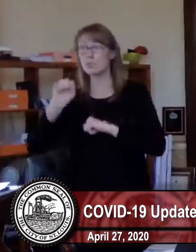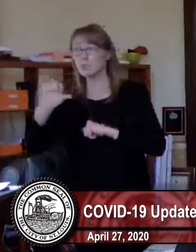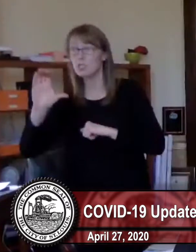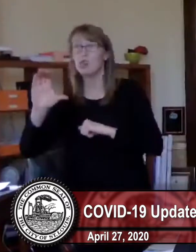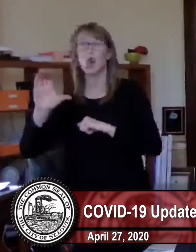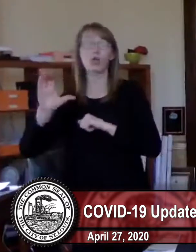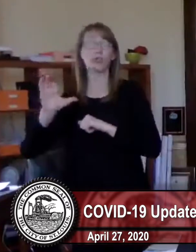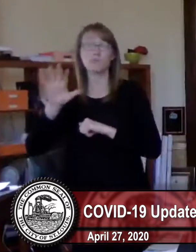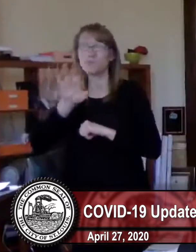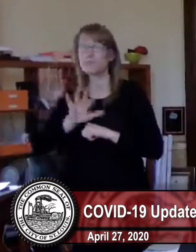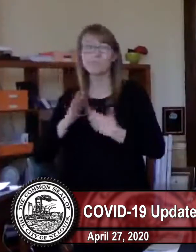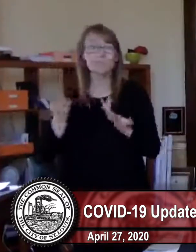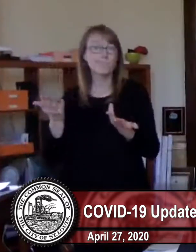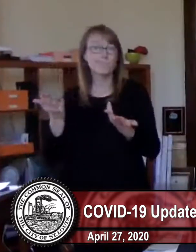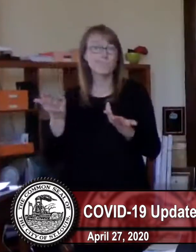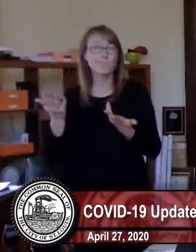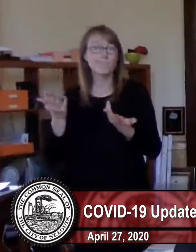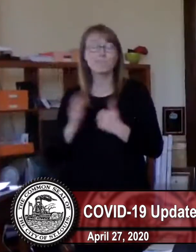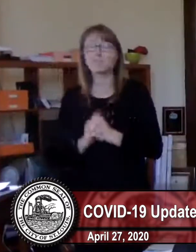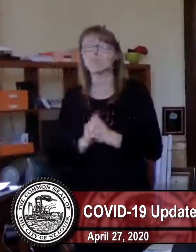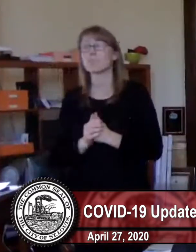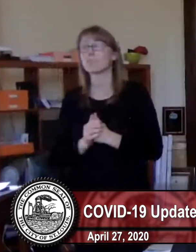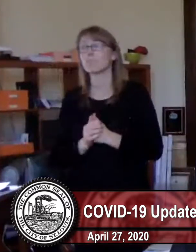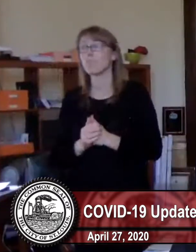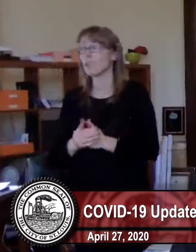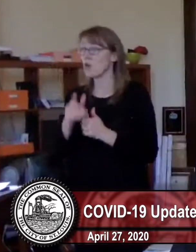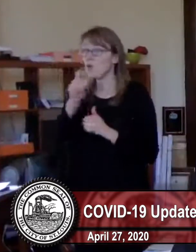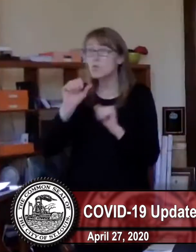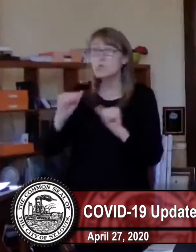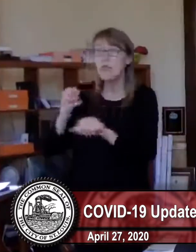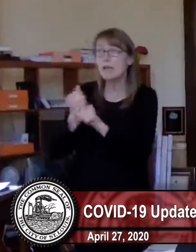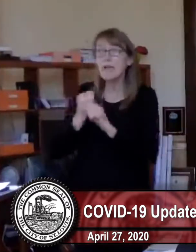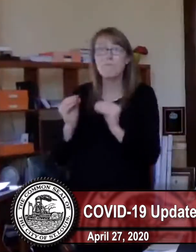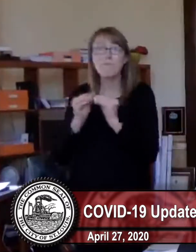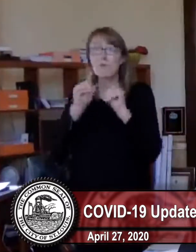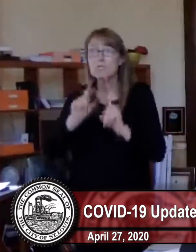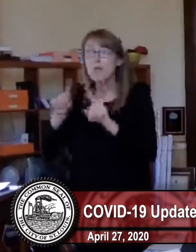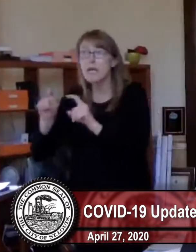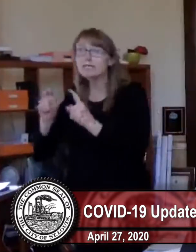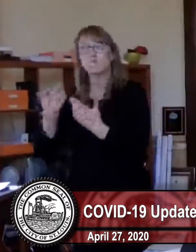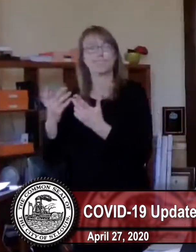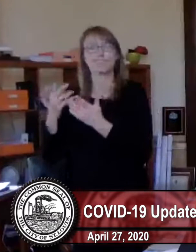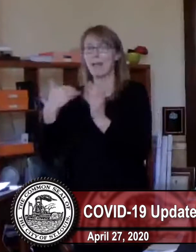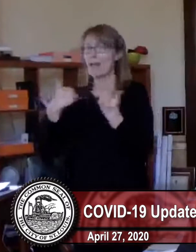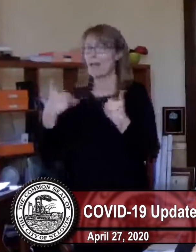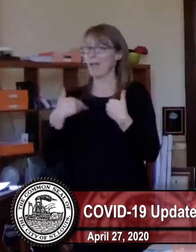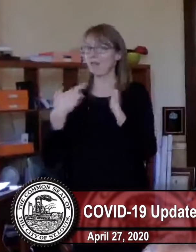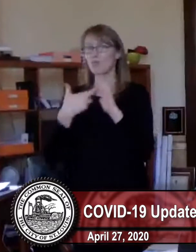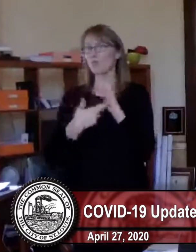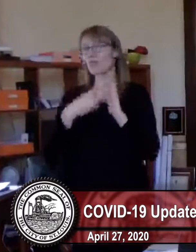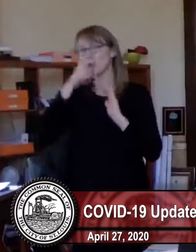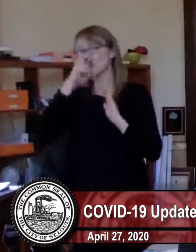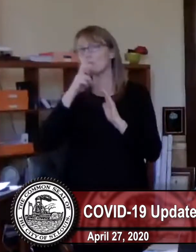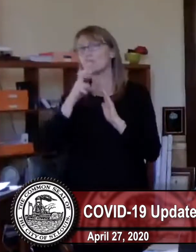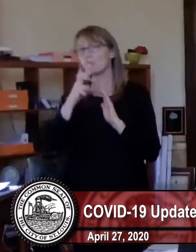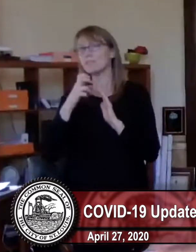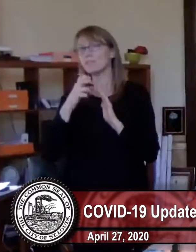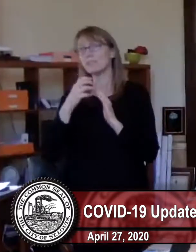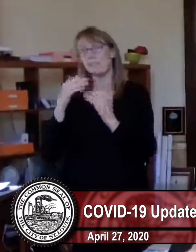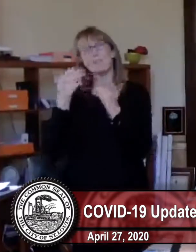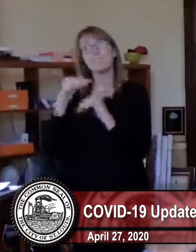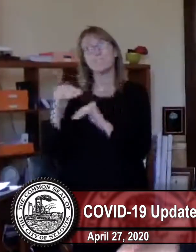tests. And so that just continues to be a problem. And we are hoping that we're able to see a downward